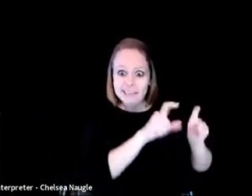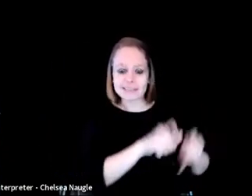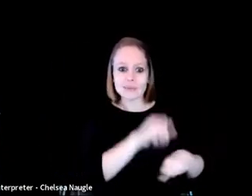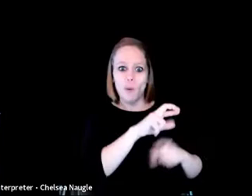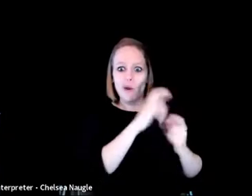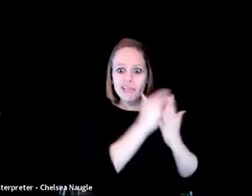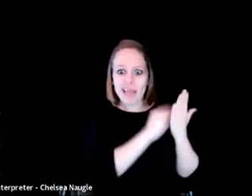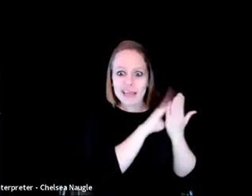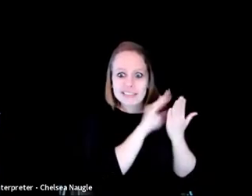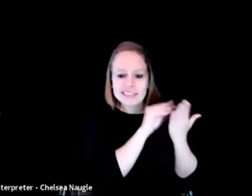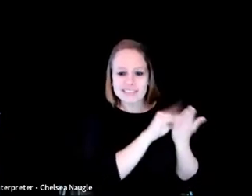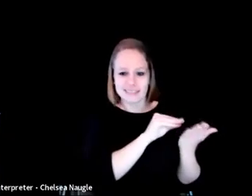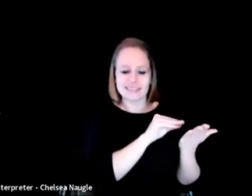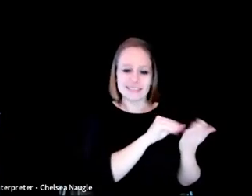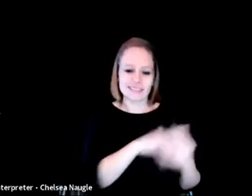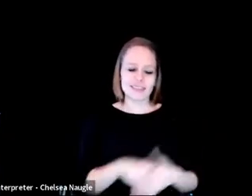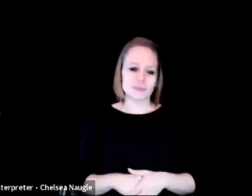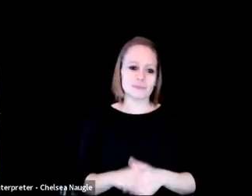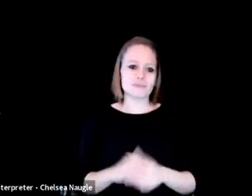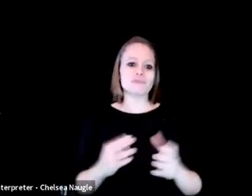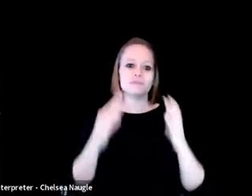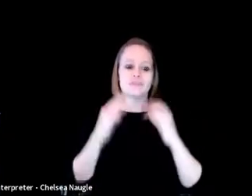finally, self-determination. So